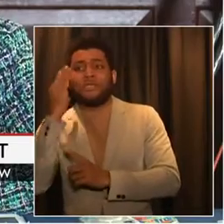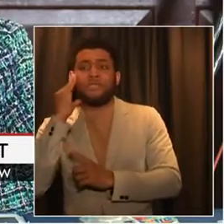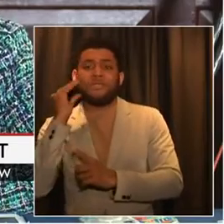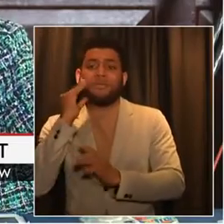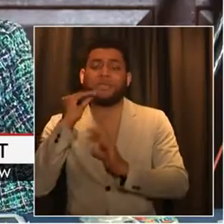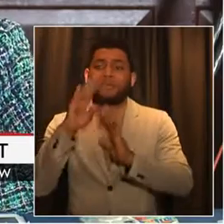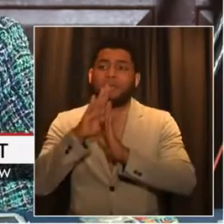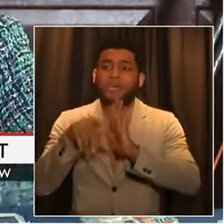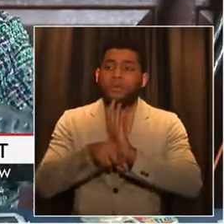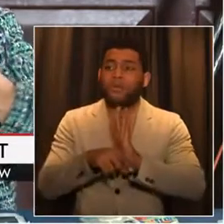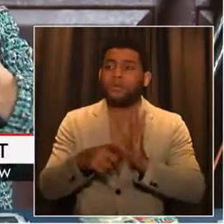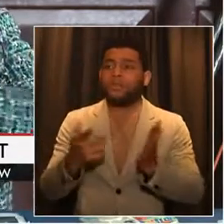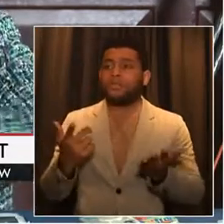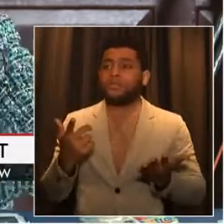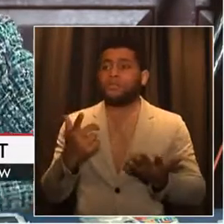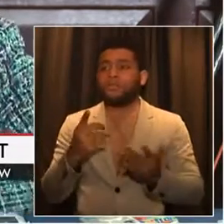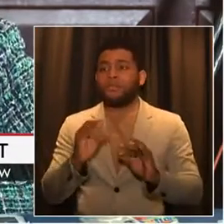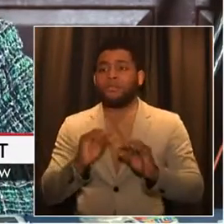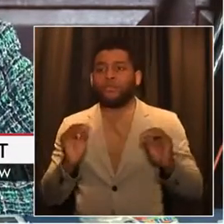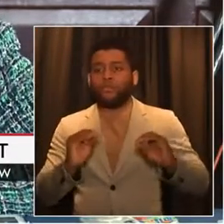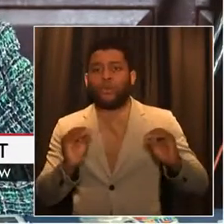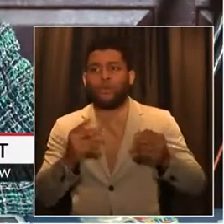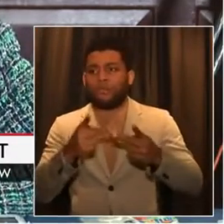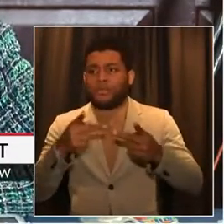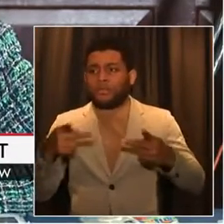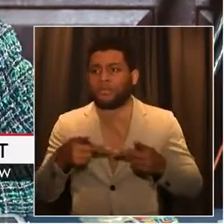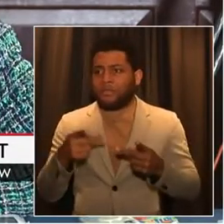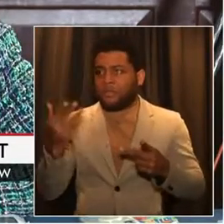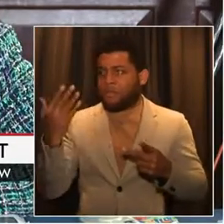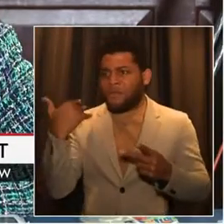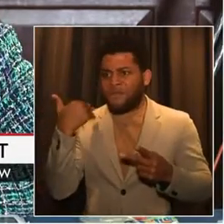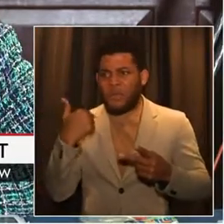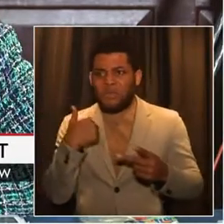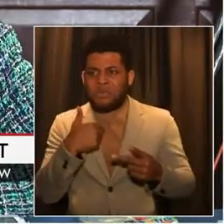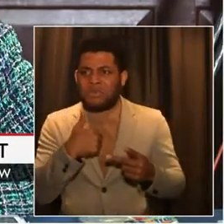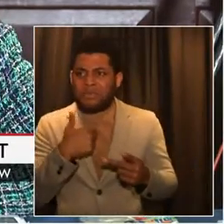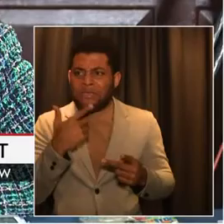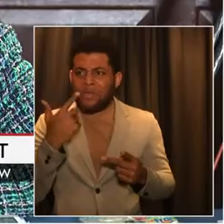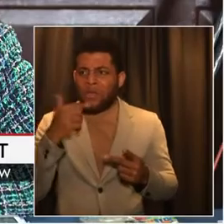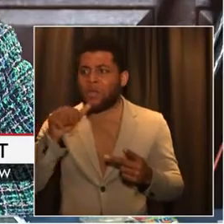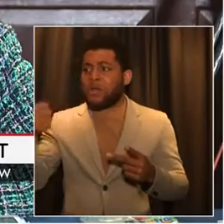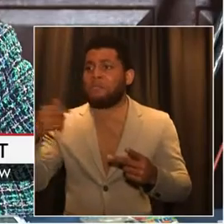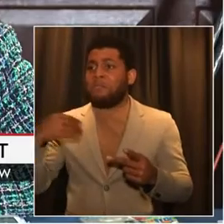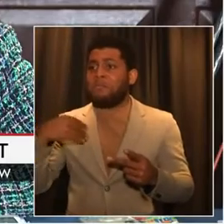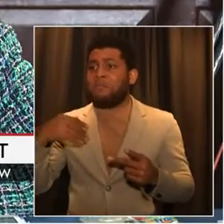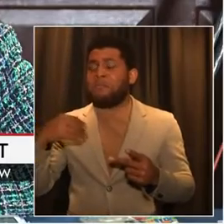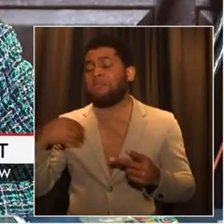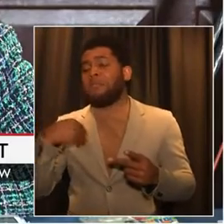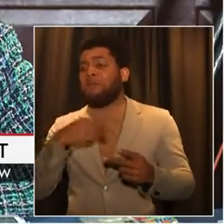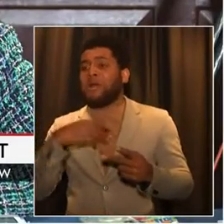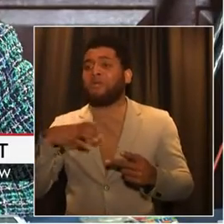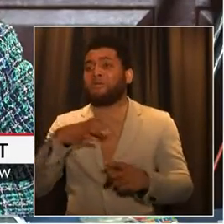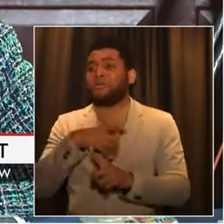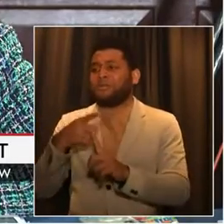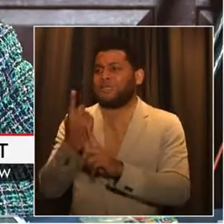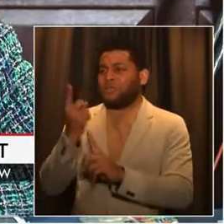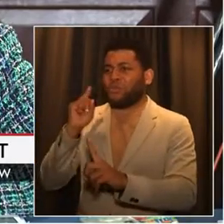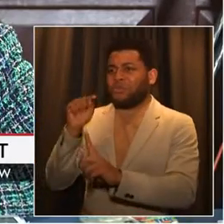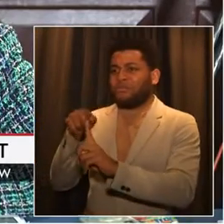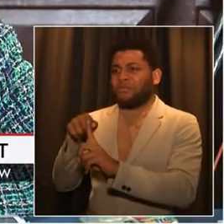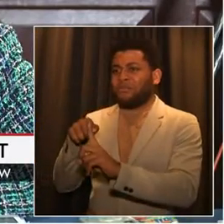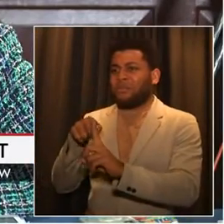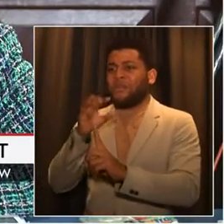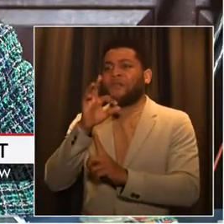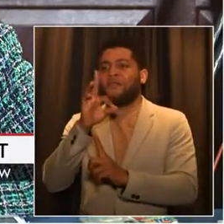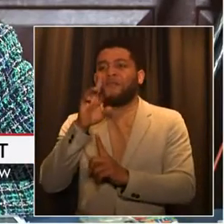there's really no place. We were with members of the council last week where a franchise owner